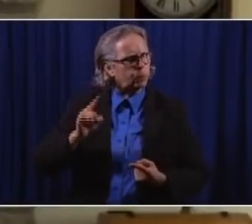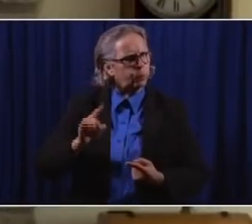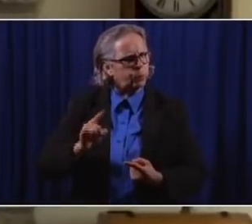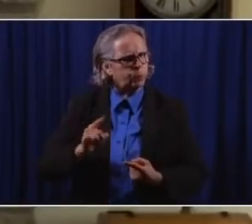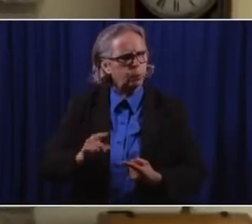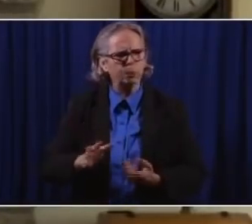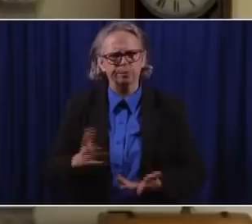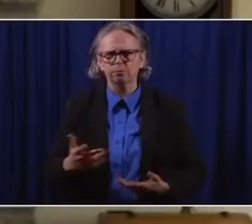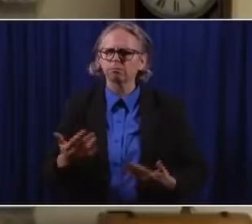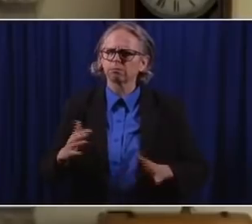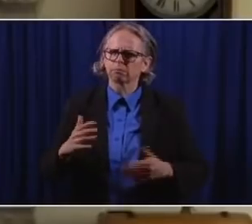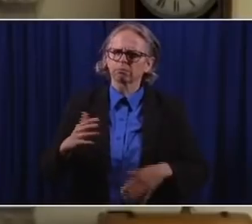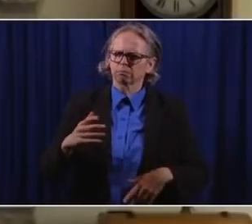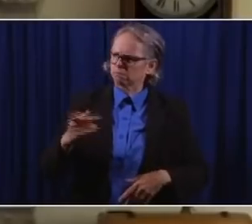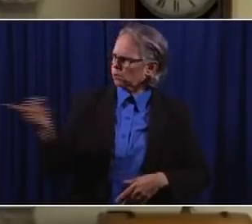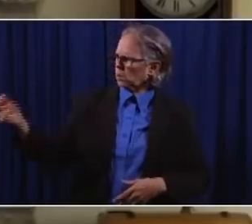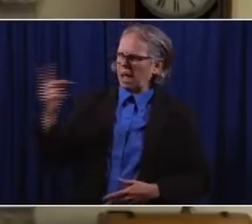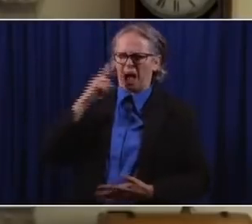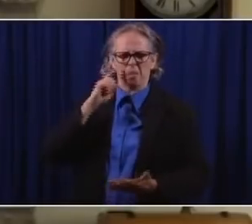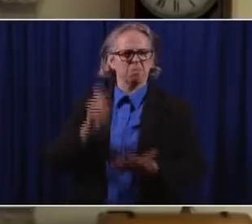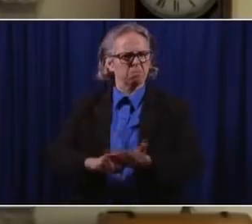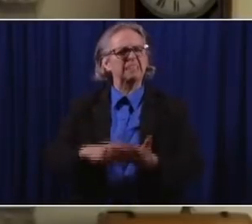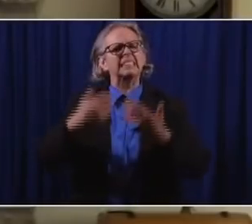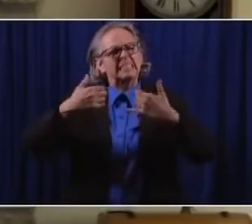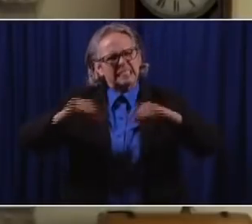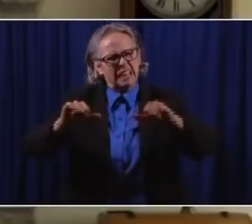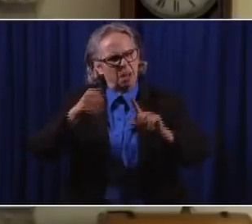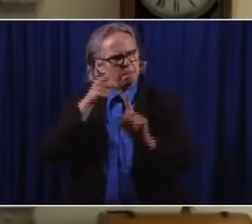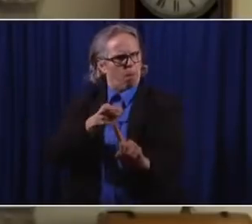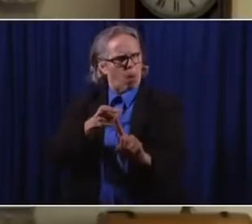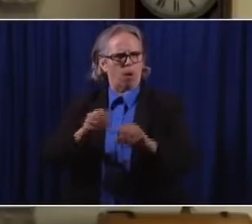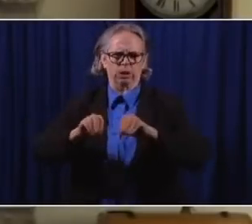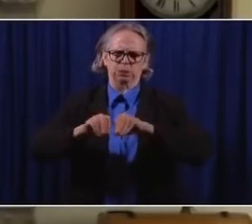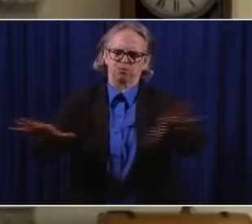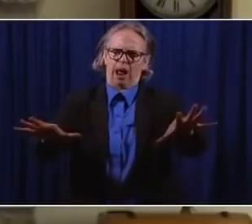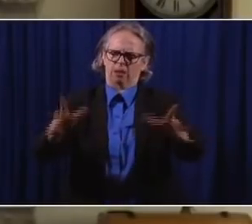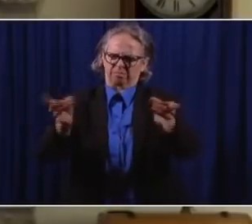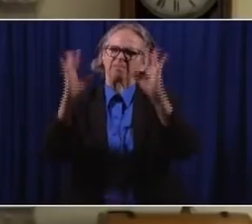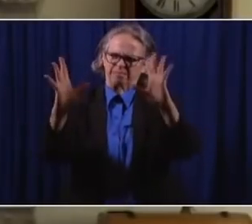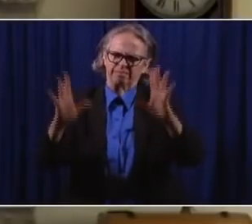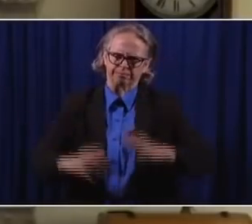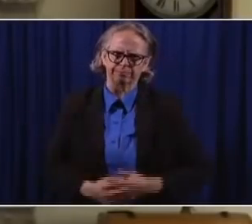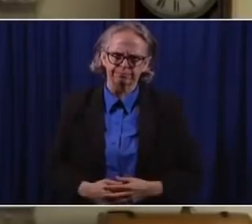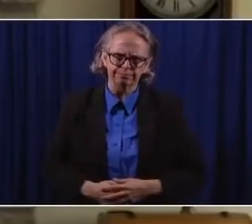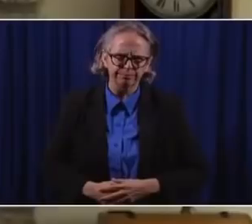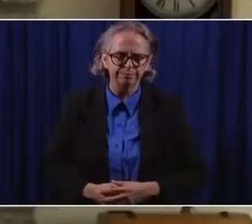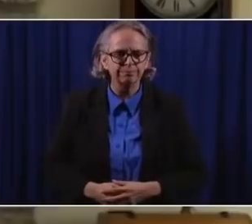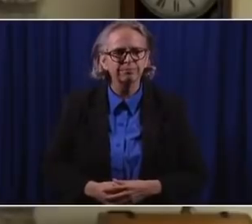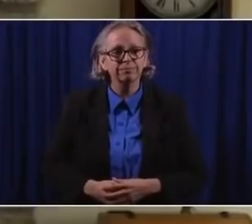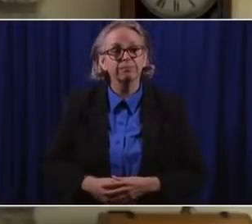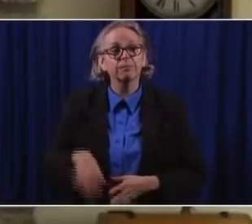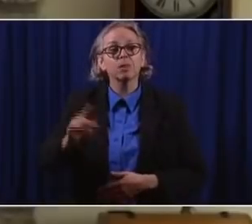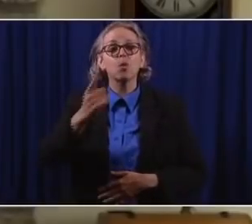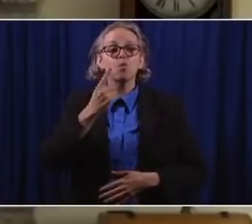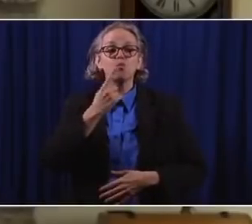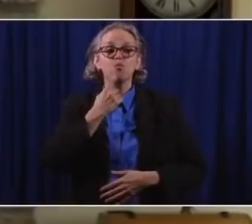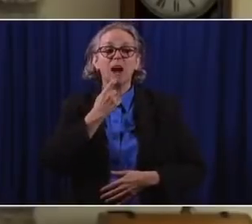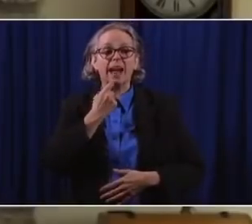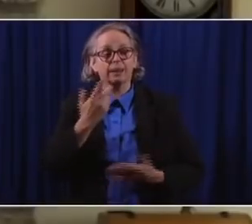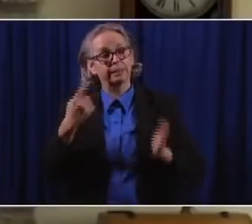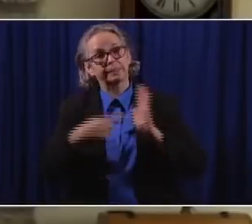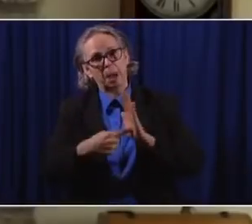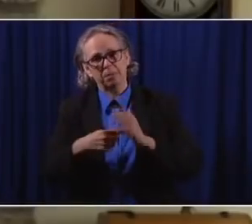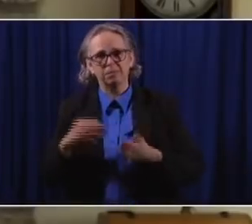more across the state. Let's look at some of the red counties. Mercer County is back on top of our